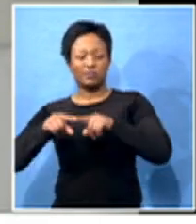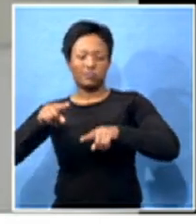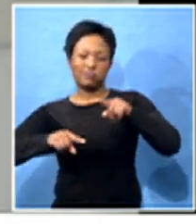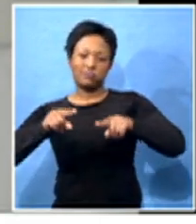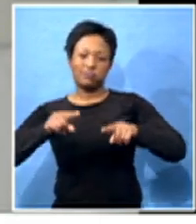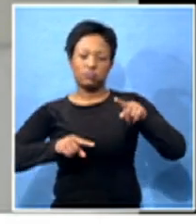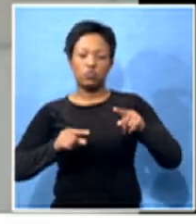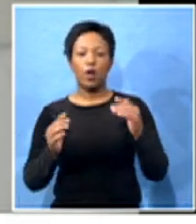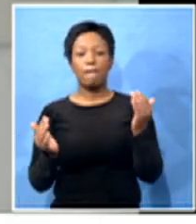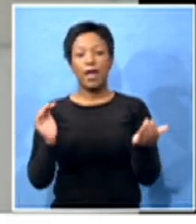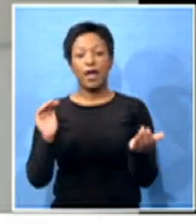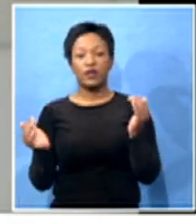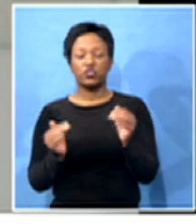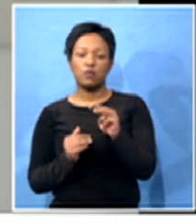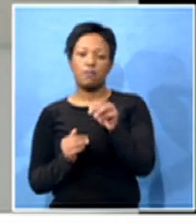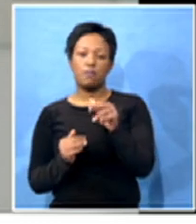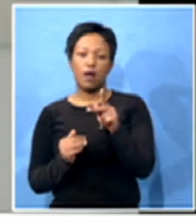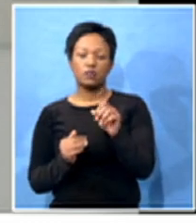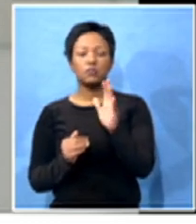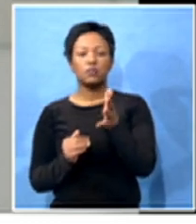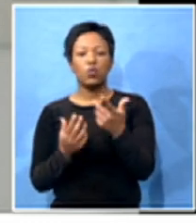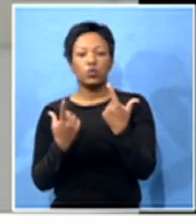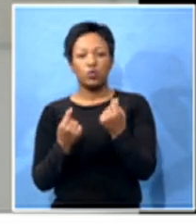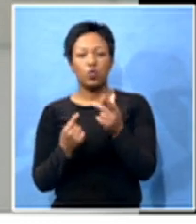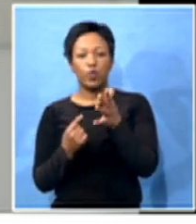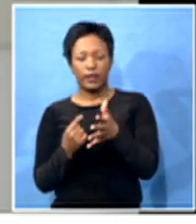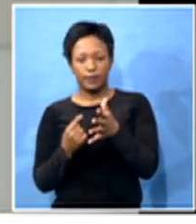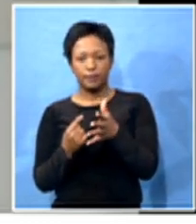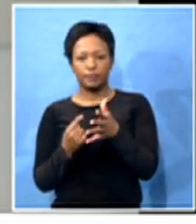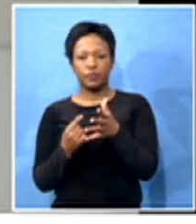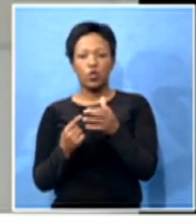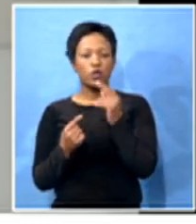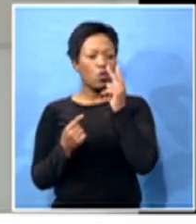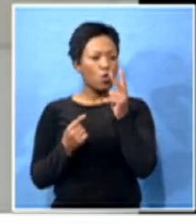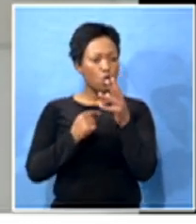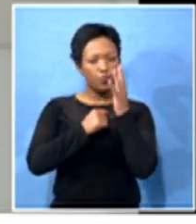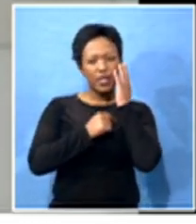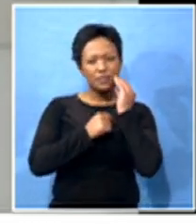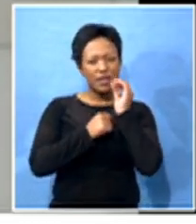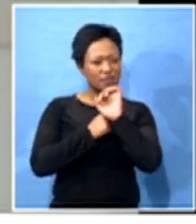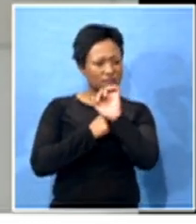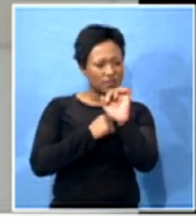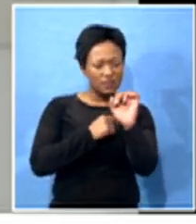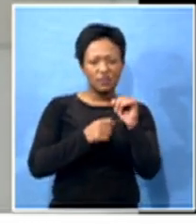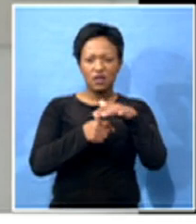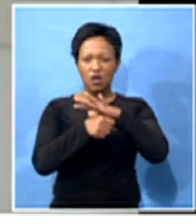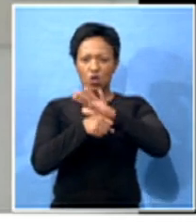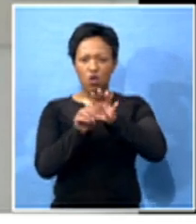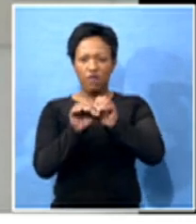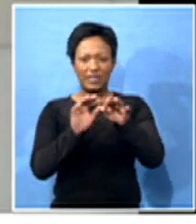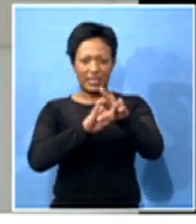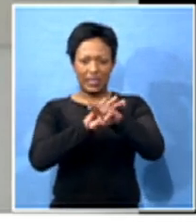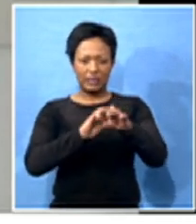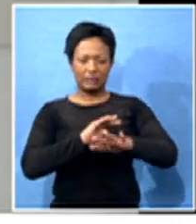Benchmarks and also communitymonitors.net, which looks at the experiences of coronavirus in the sub-region.